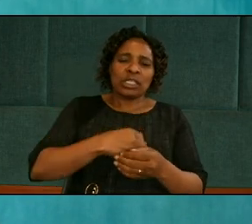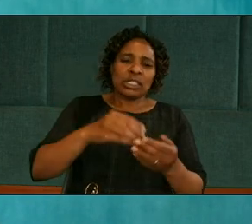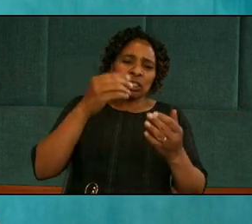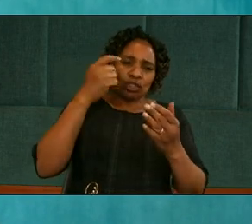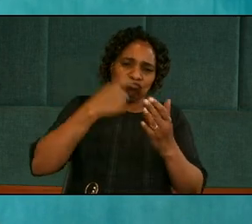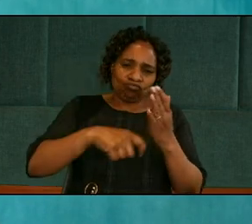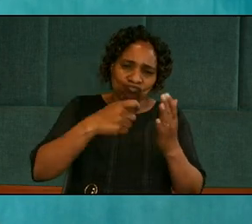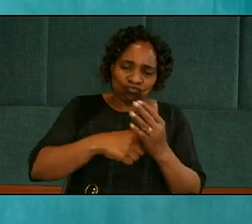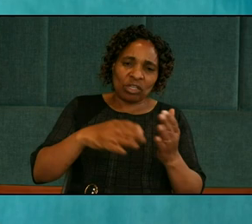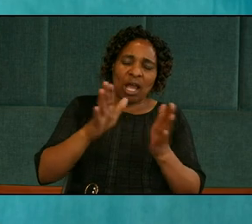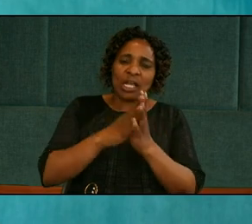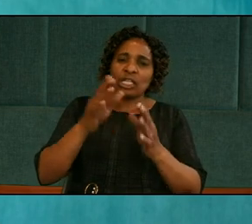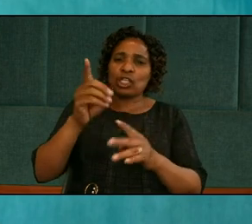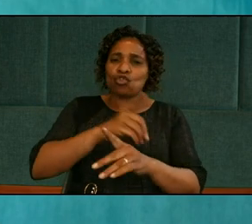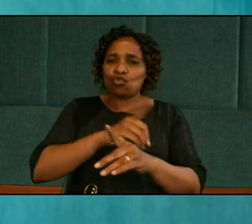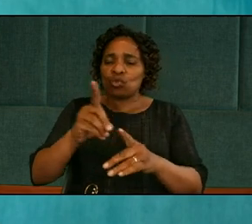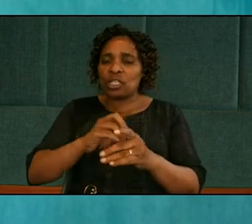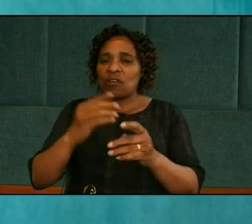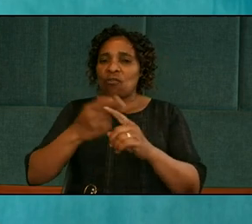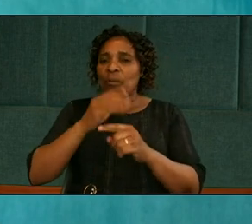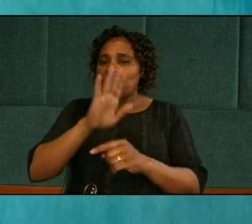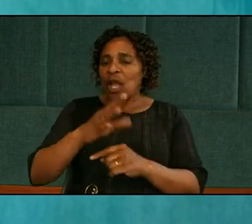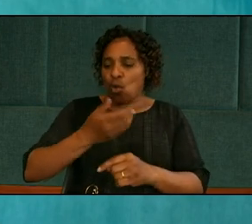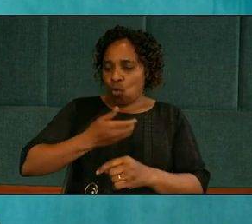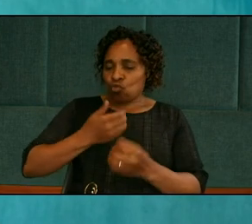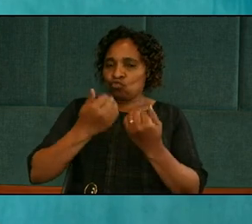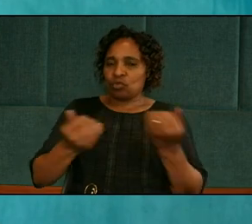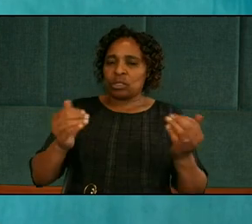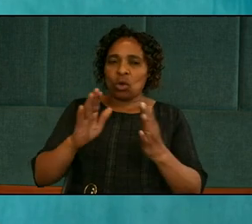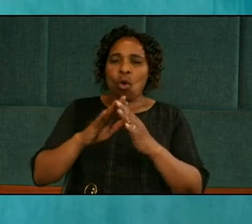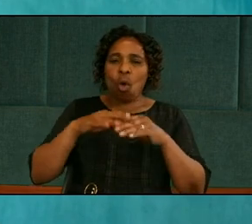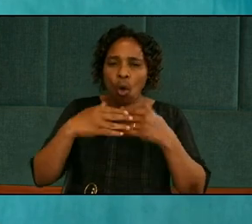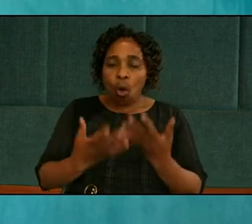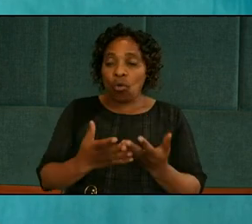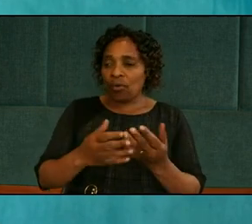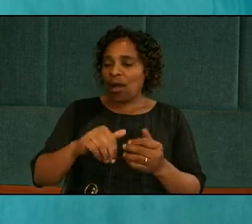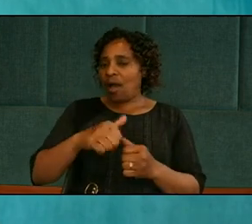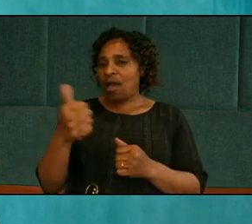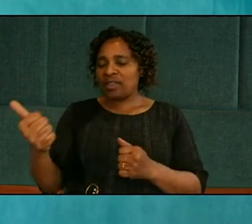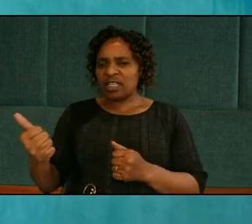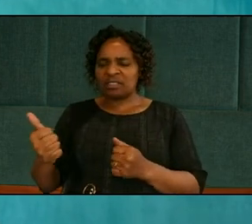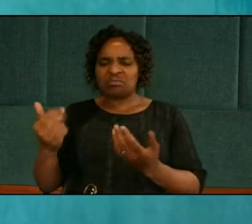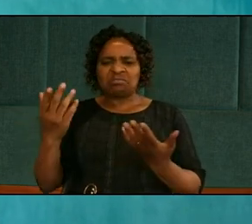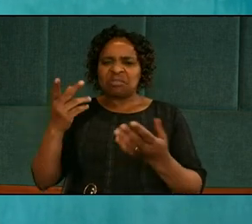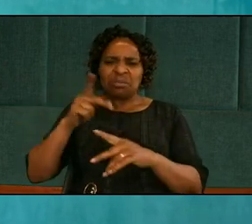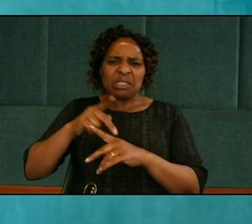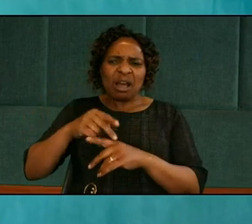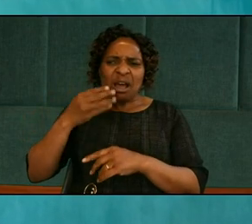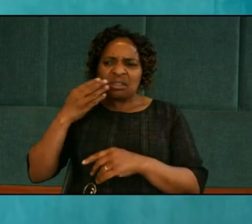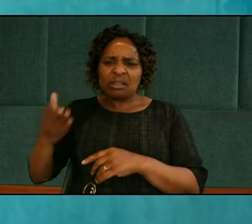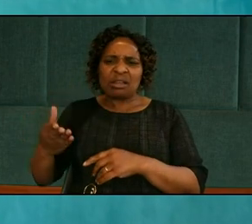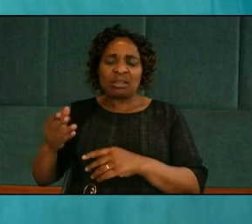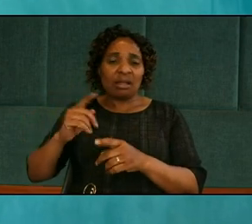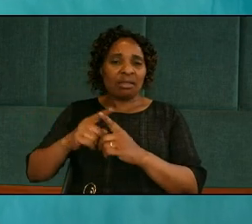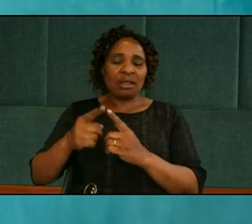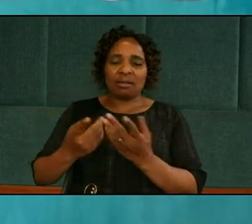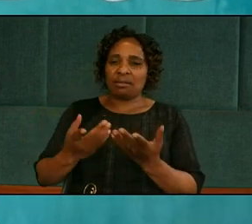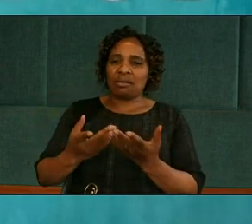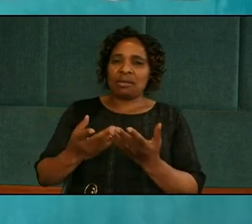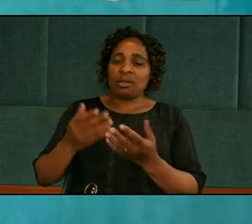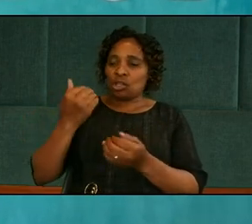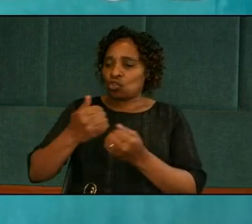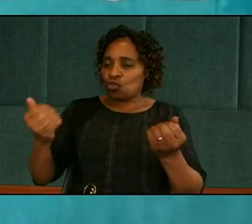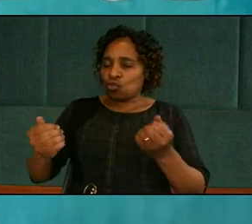taxes? From their own children or from others?" "From others," Peter answered. "Then